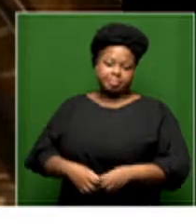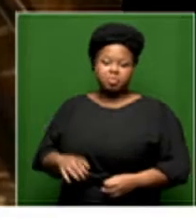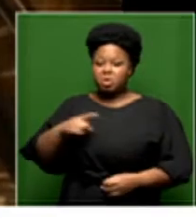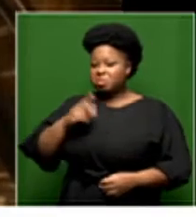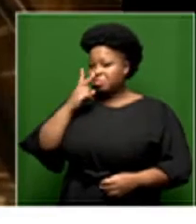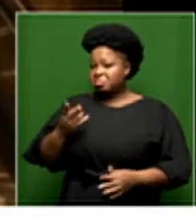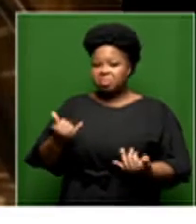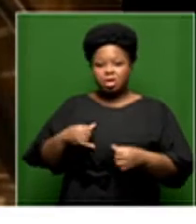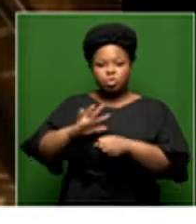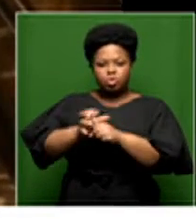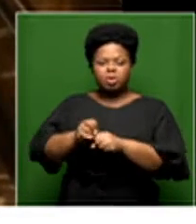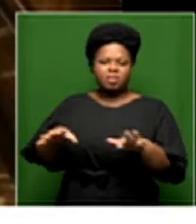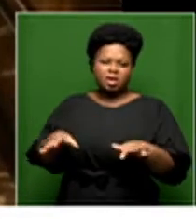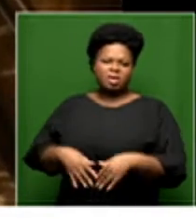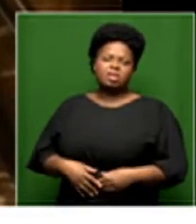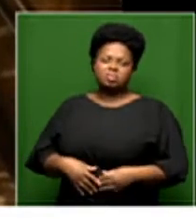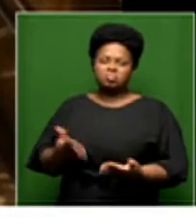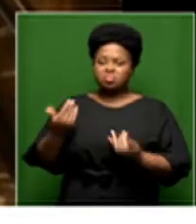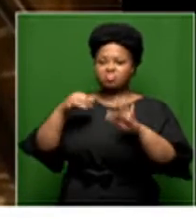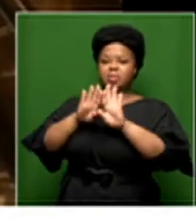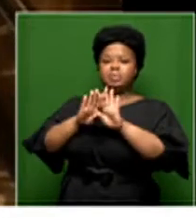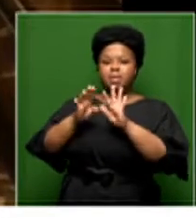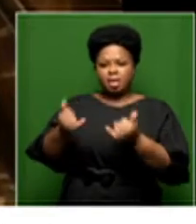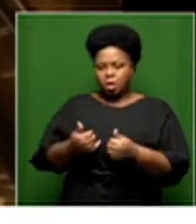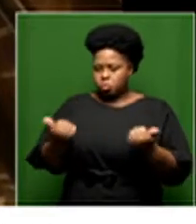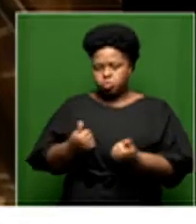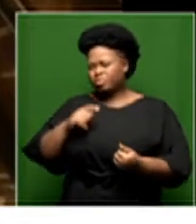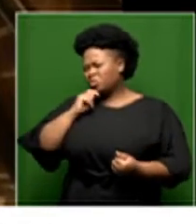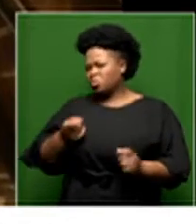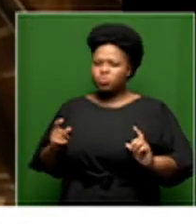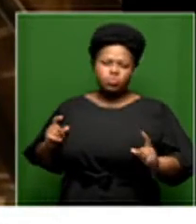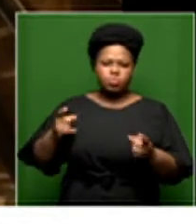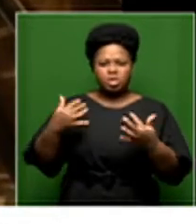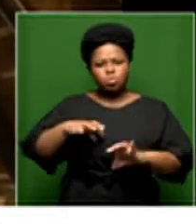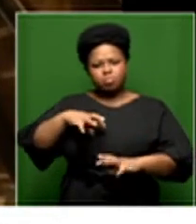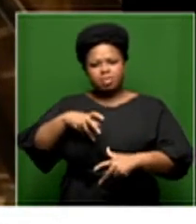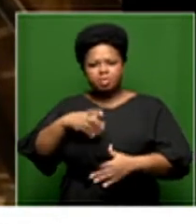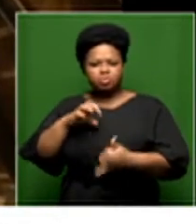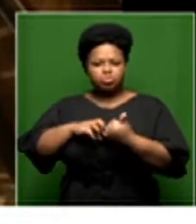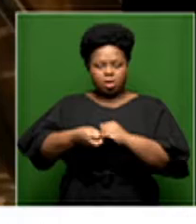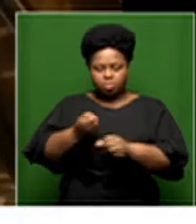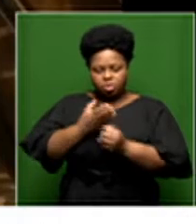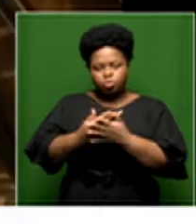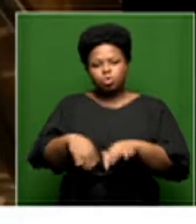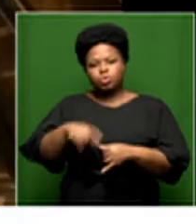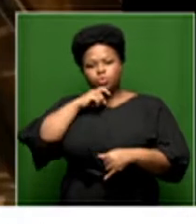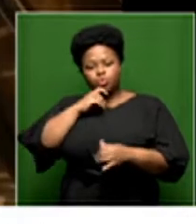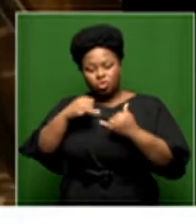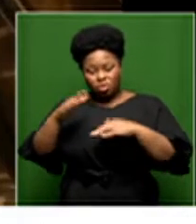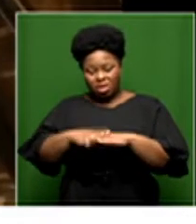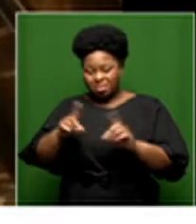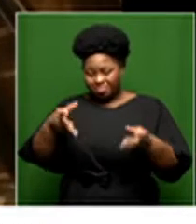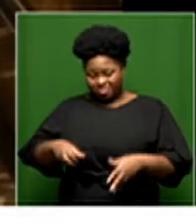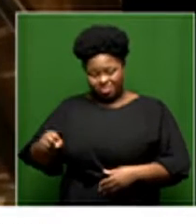seen with coronavirus, this lockdown has been an absolute catalyst for the adoption of online education. But in a country like